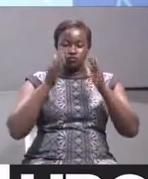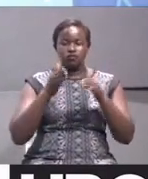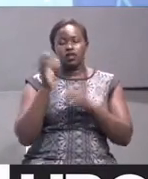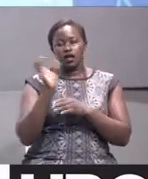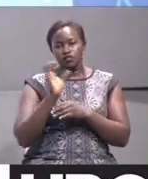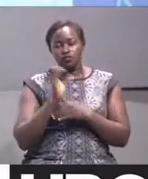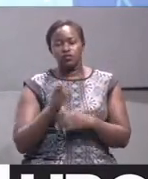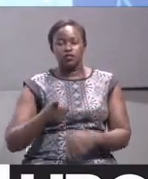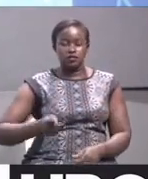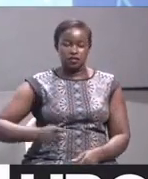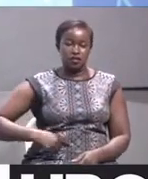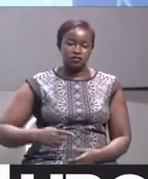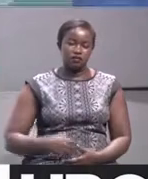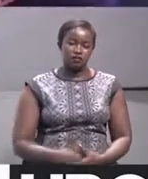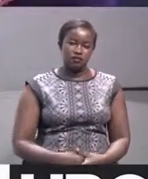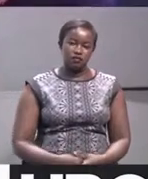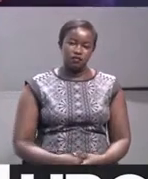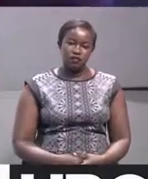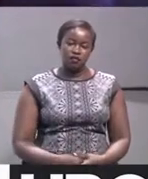customer satisfaction.